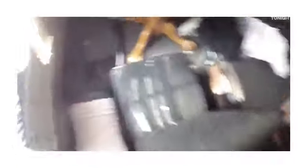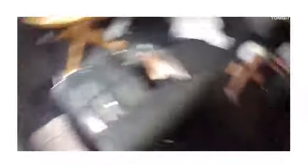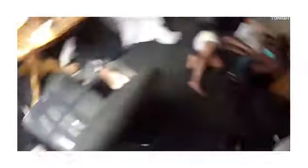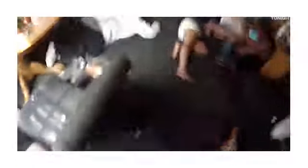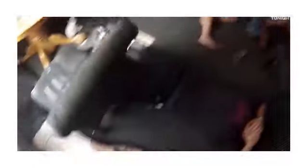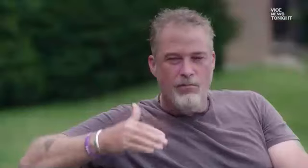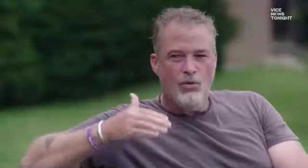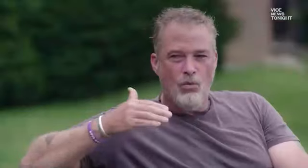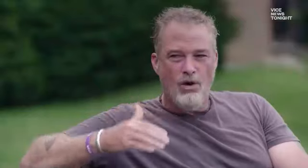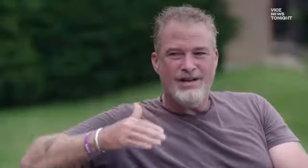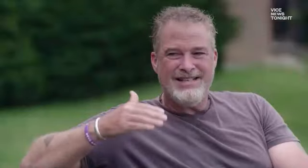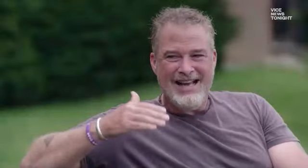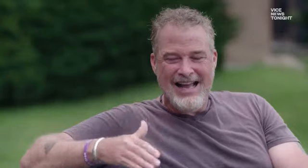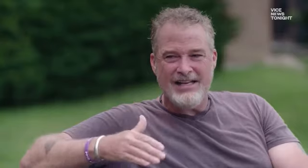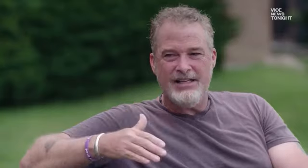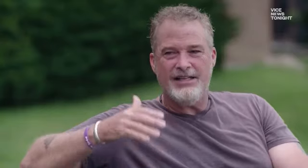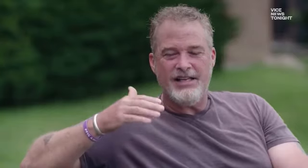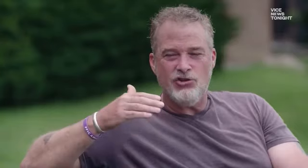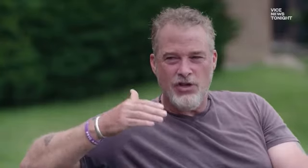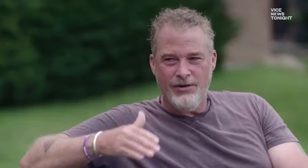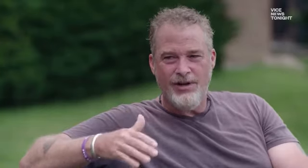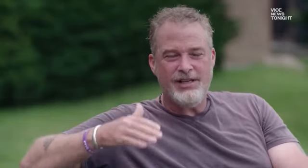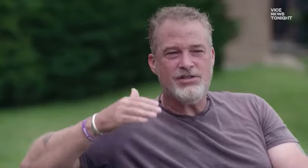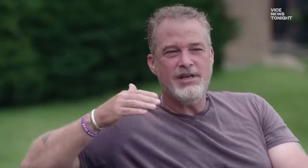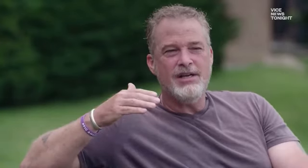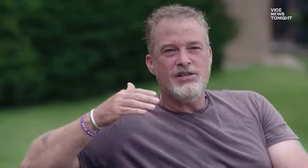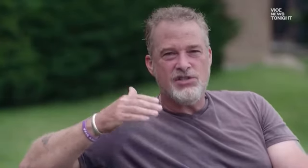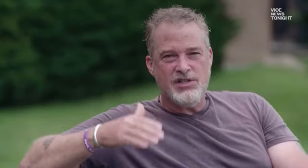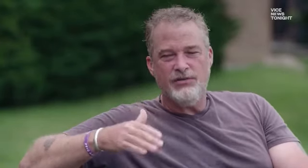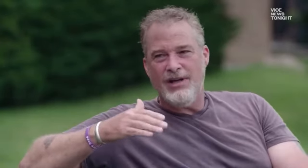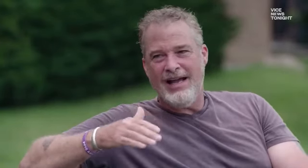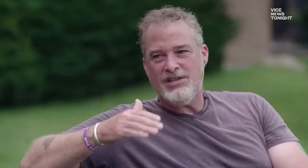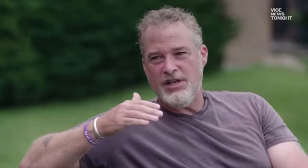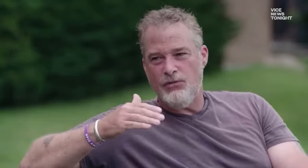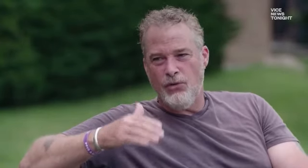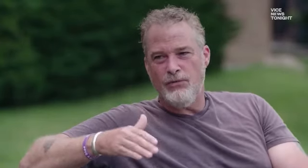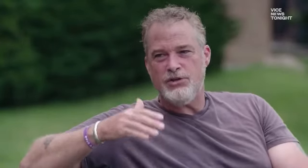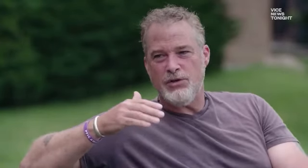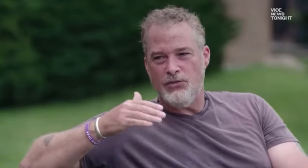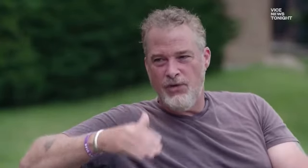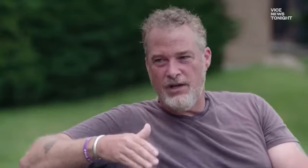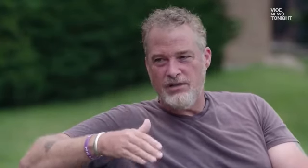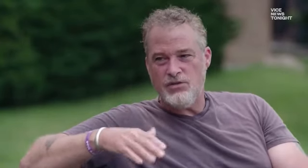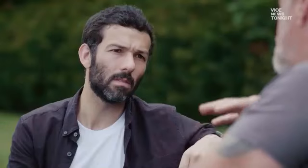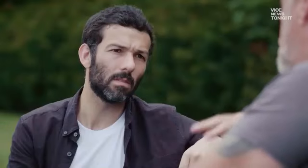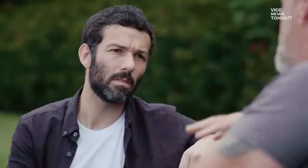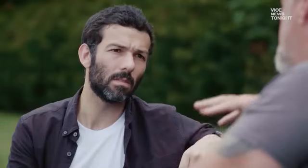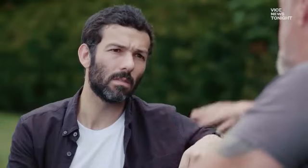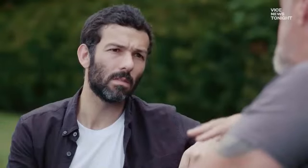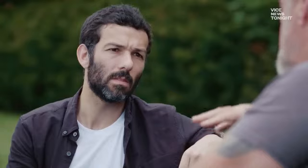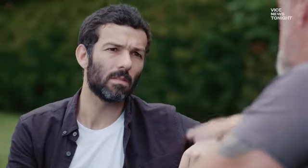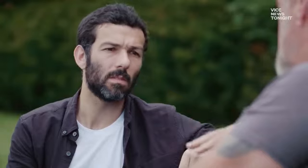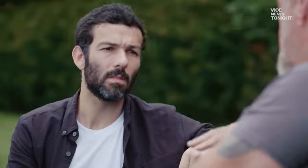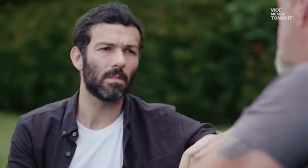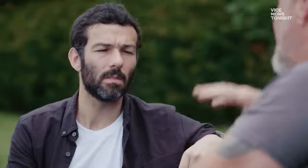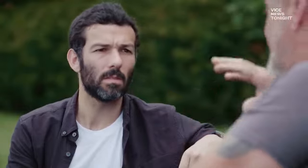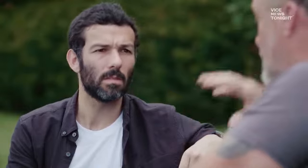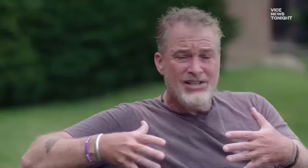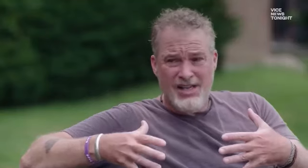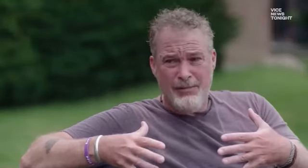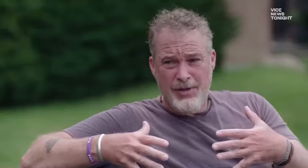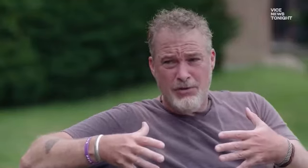it is the number one tactic that generates civil asset forfeiture funds for the police